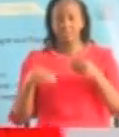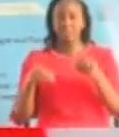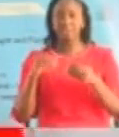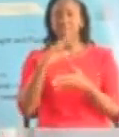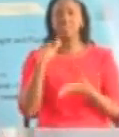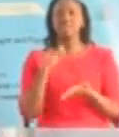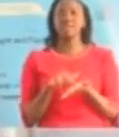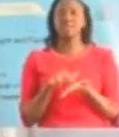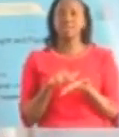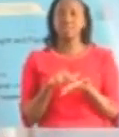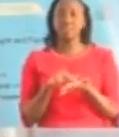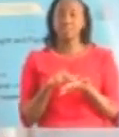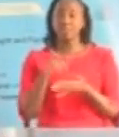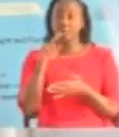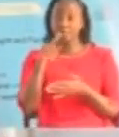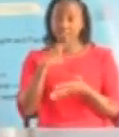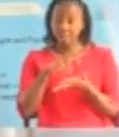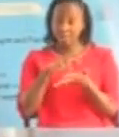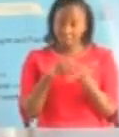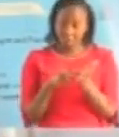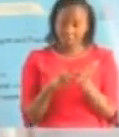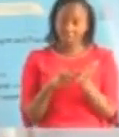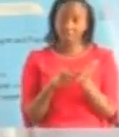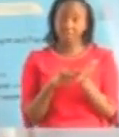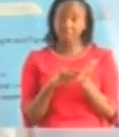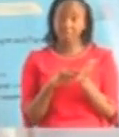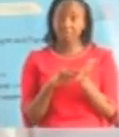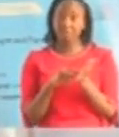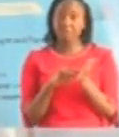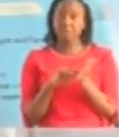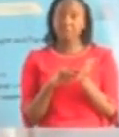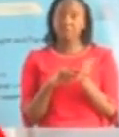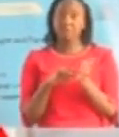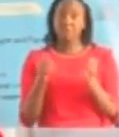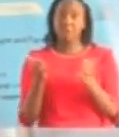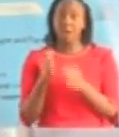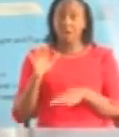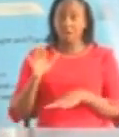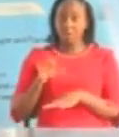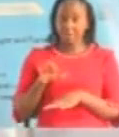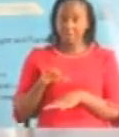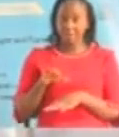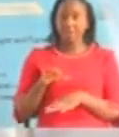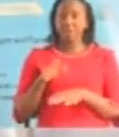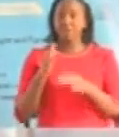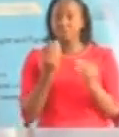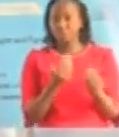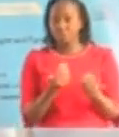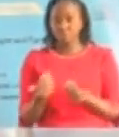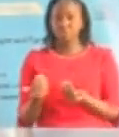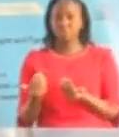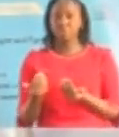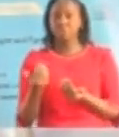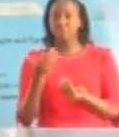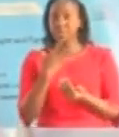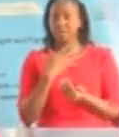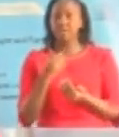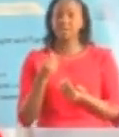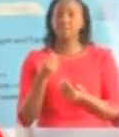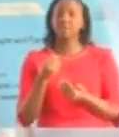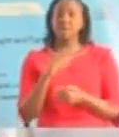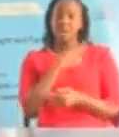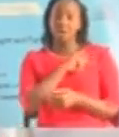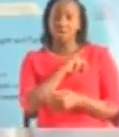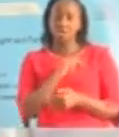The NOHID project, the Women, Children, and Nature Rights